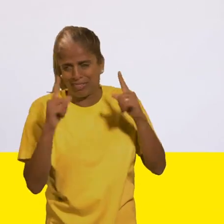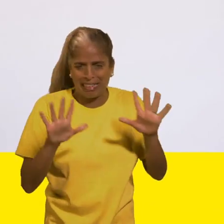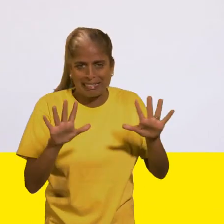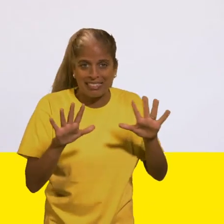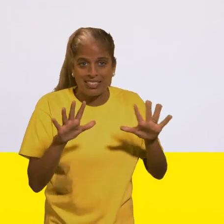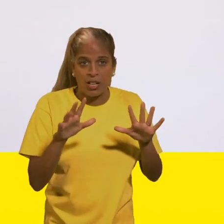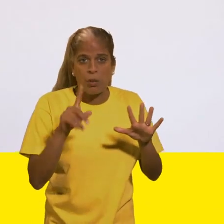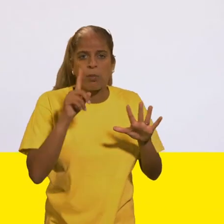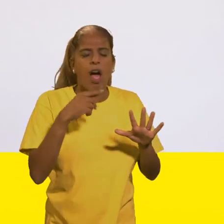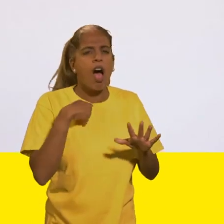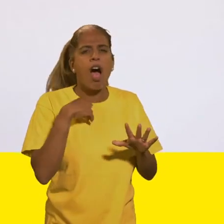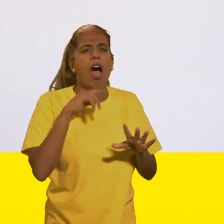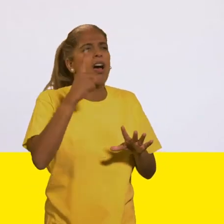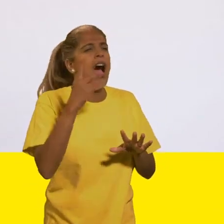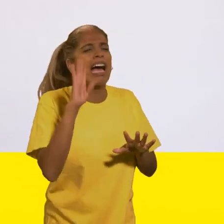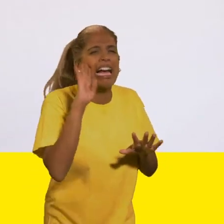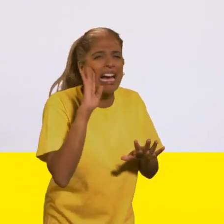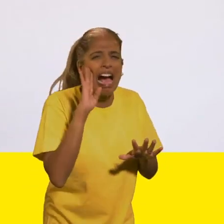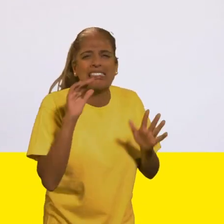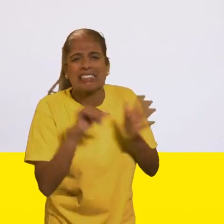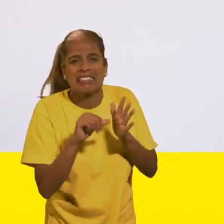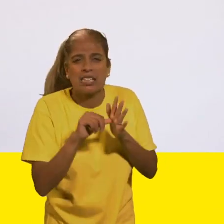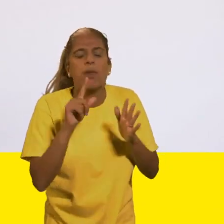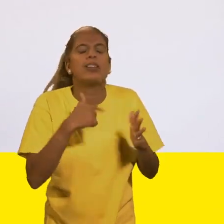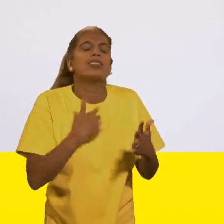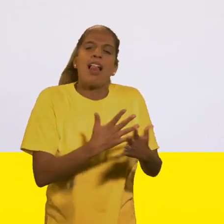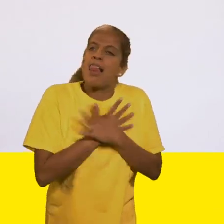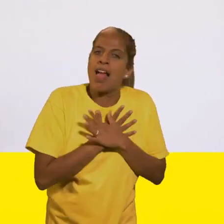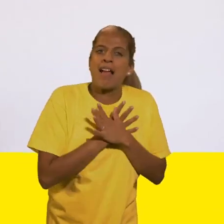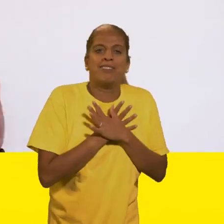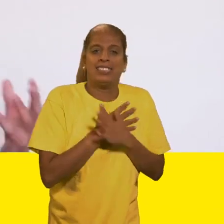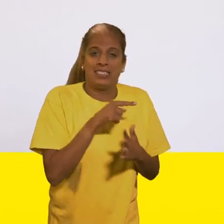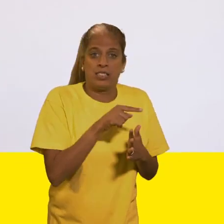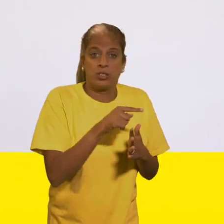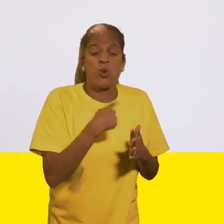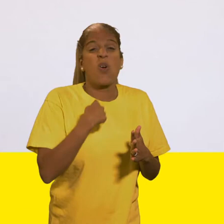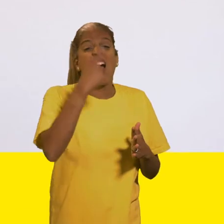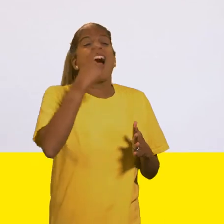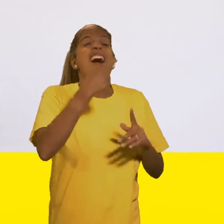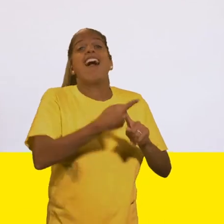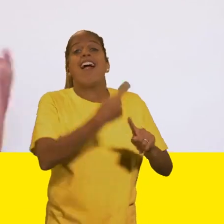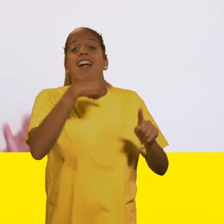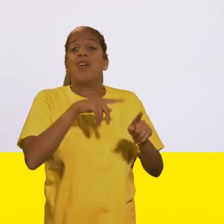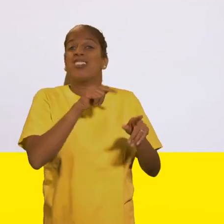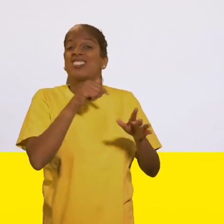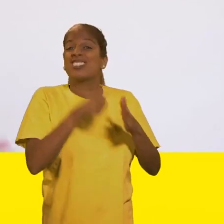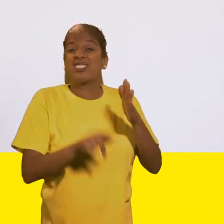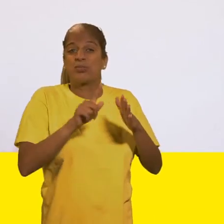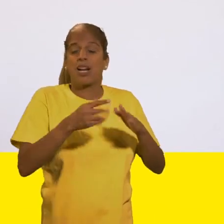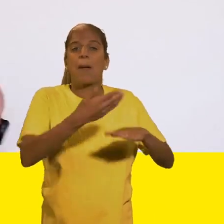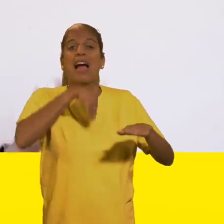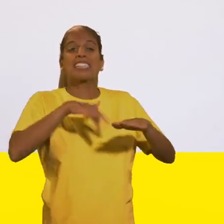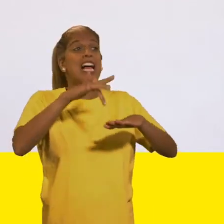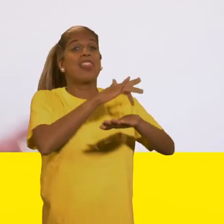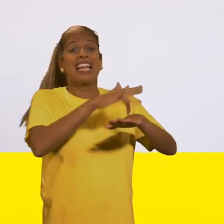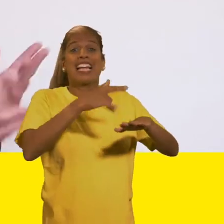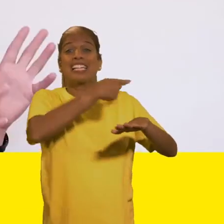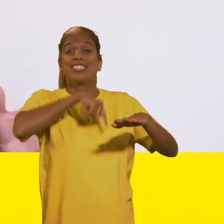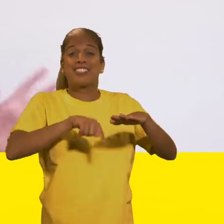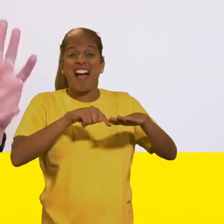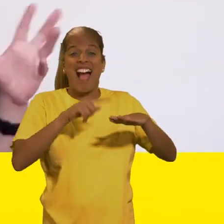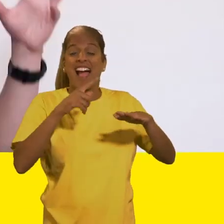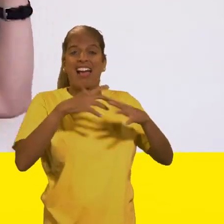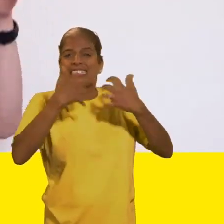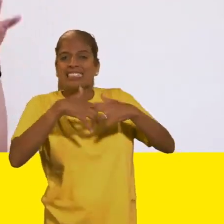that well, but I love it. So at first I tried to do backstage theatre, all the technical theatre lighting